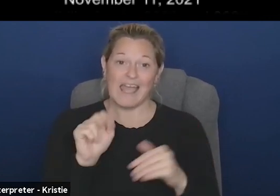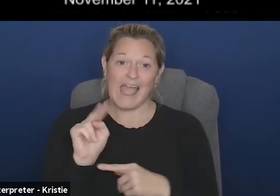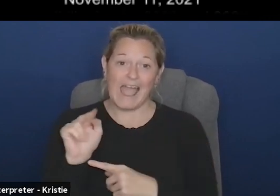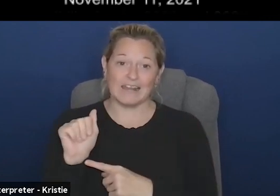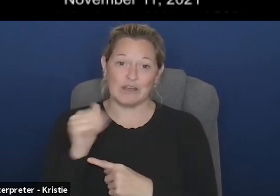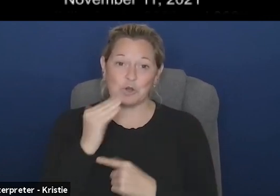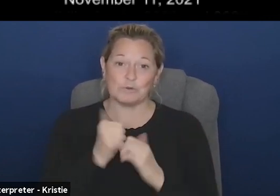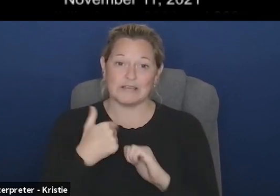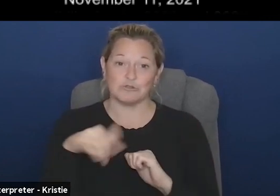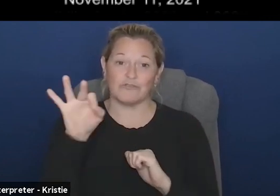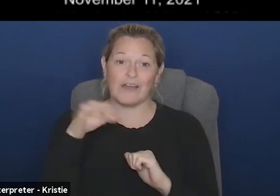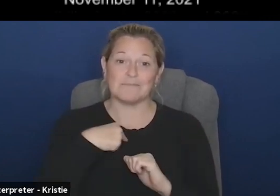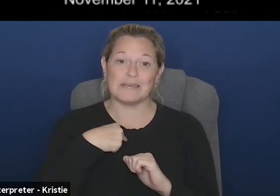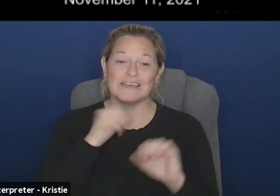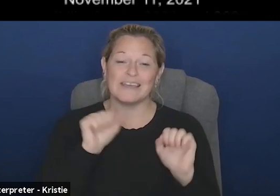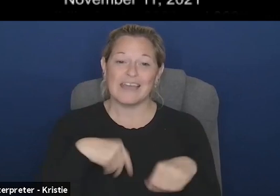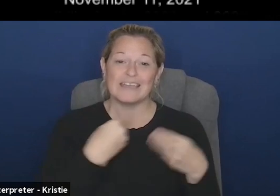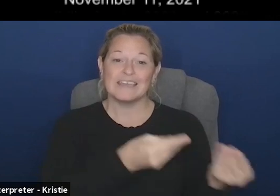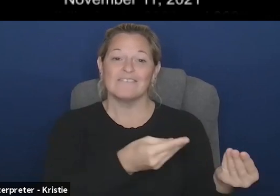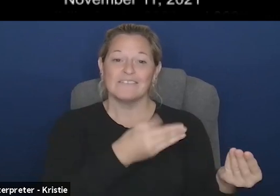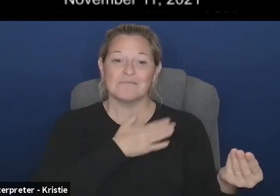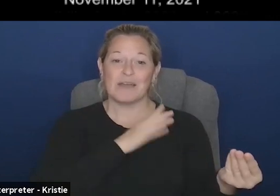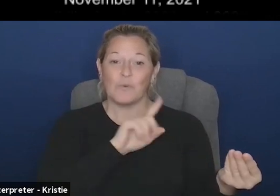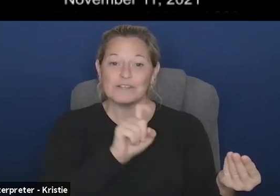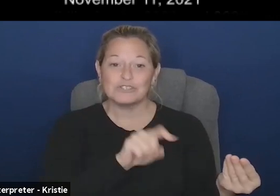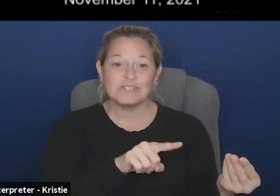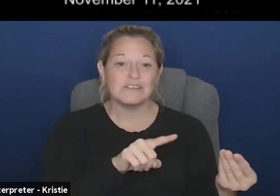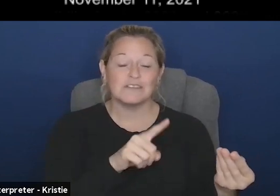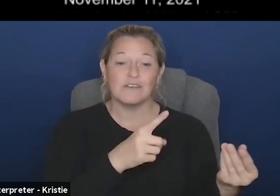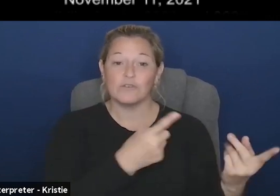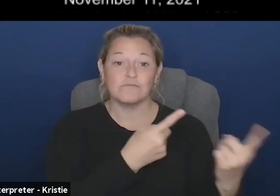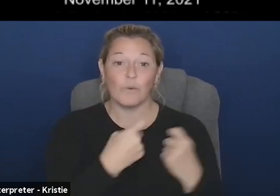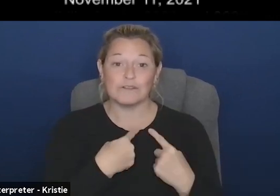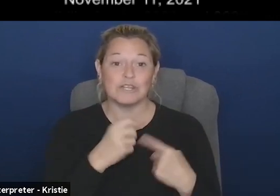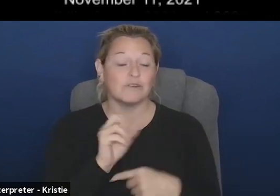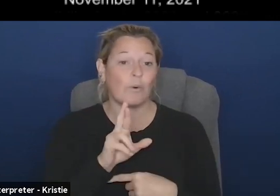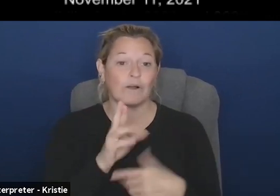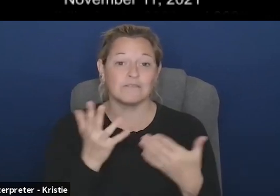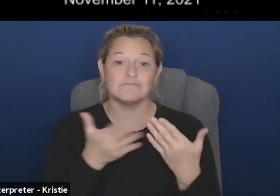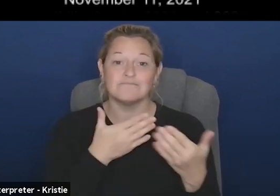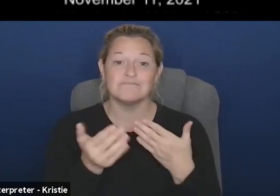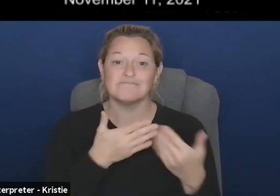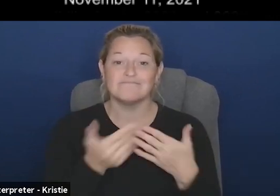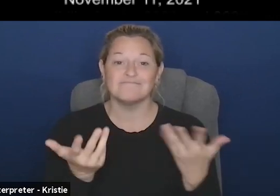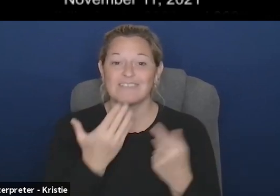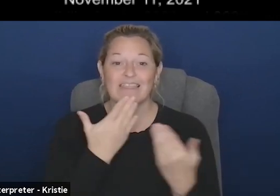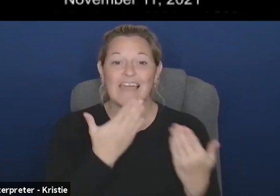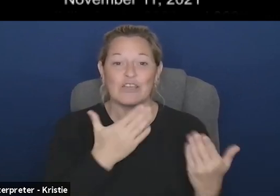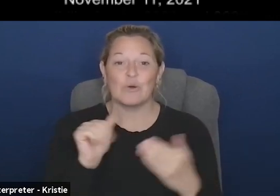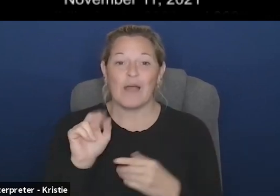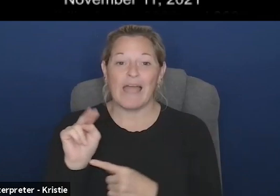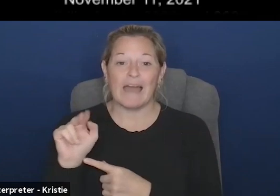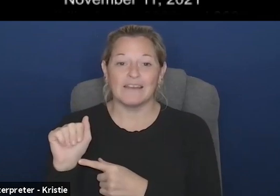and can pass along your questions or other things. Thank you so much, Anna, and thank you,